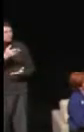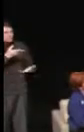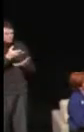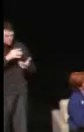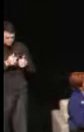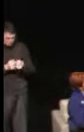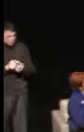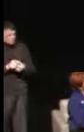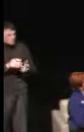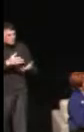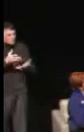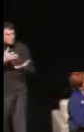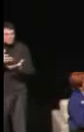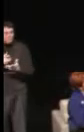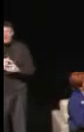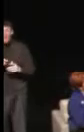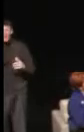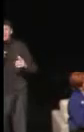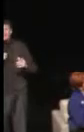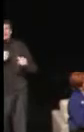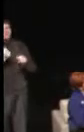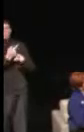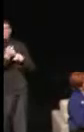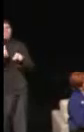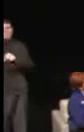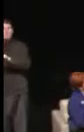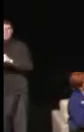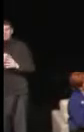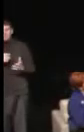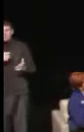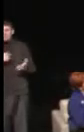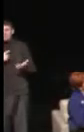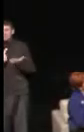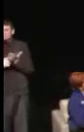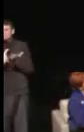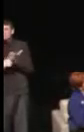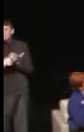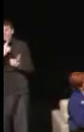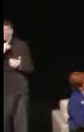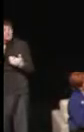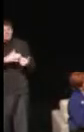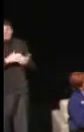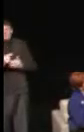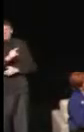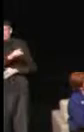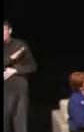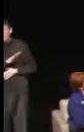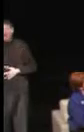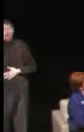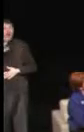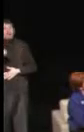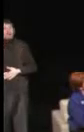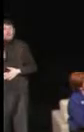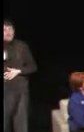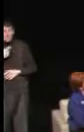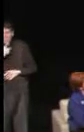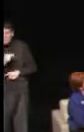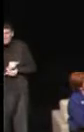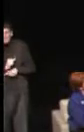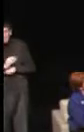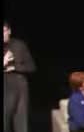and conversations that will be available to you no matter where you are in Canada or around the